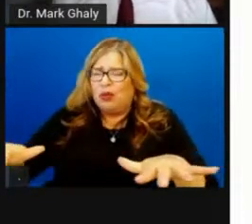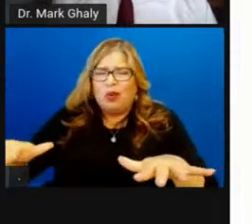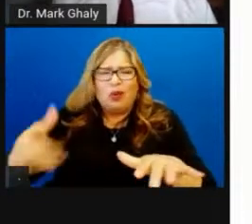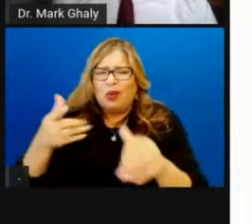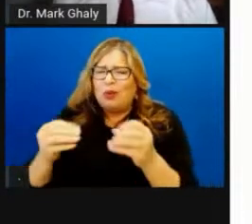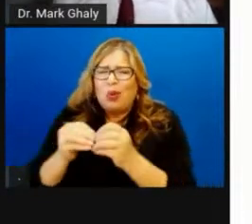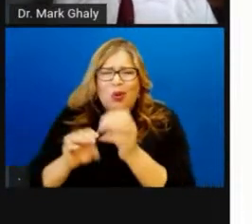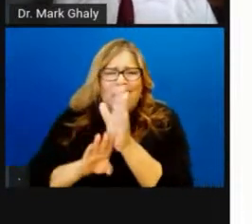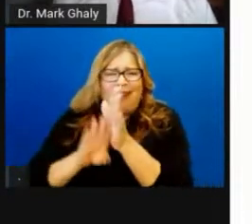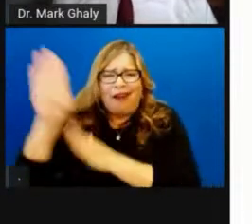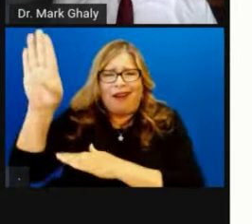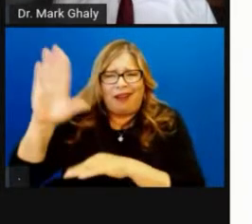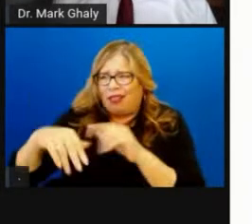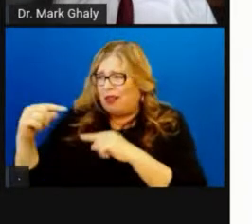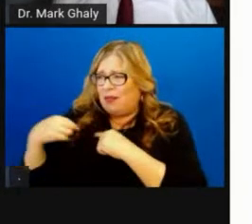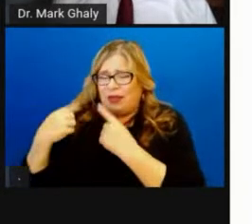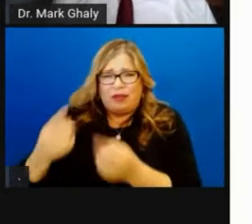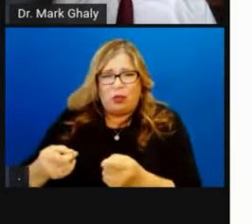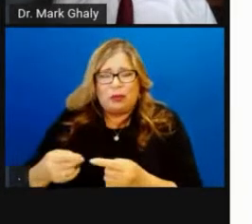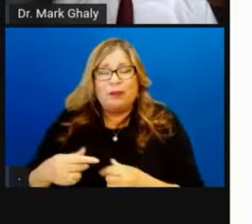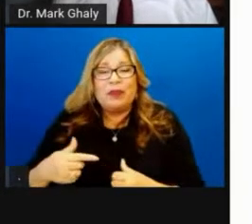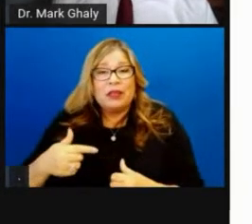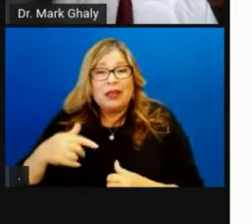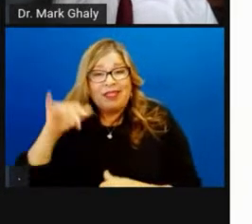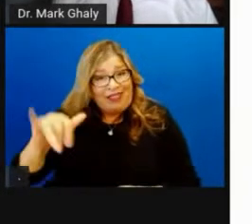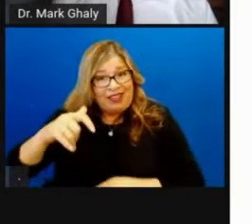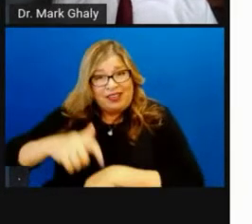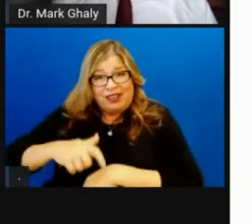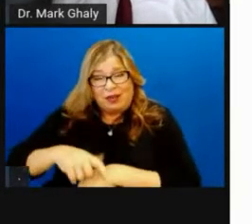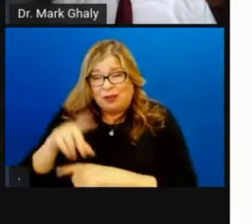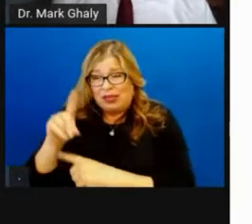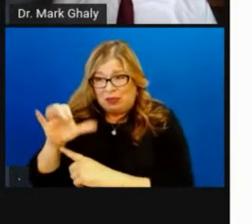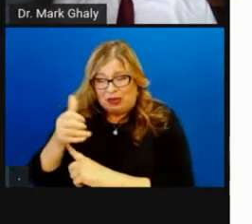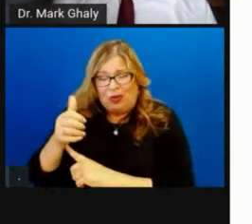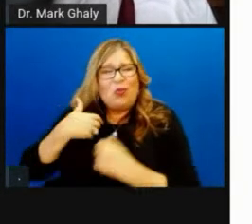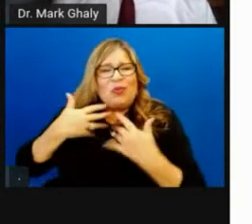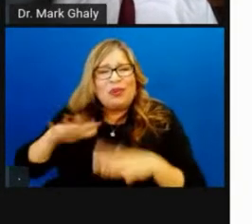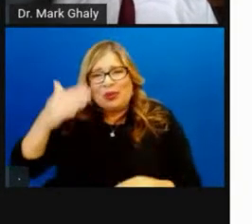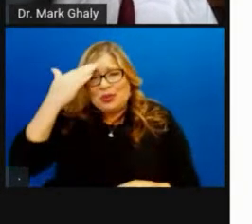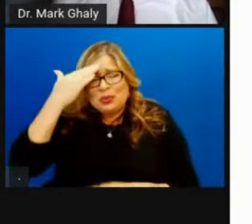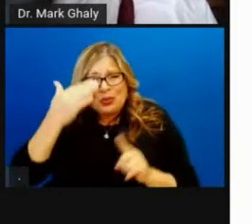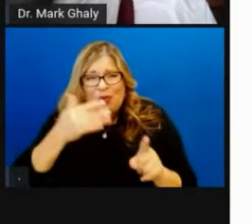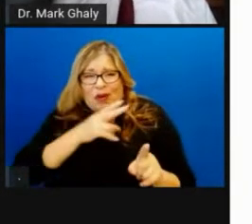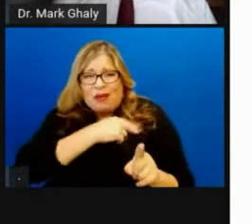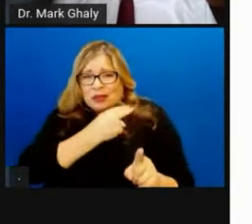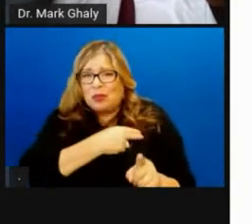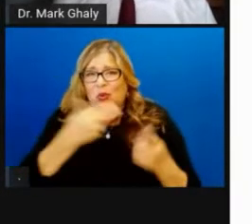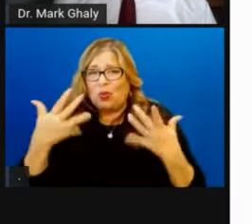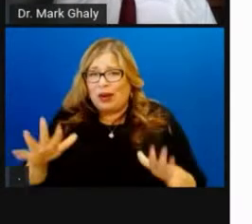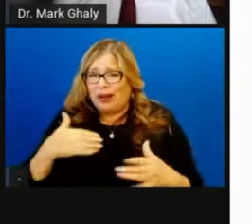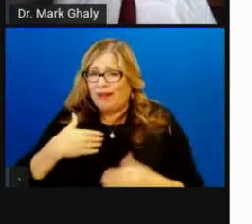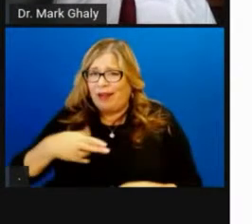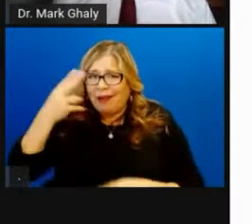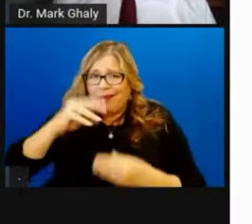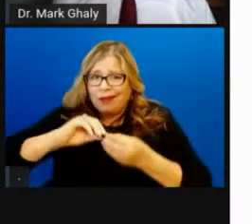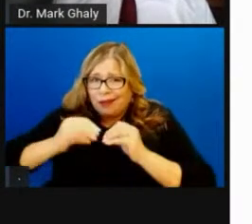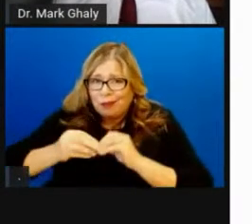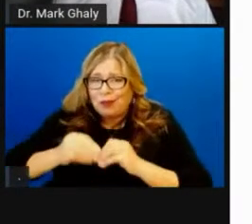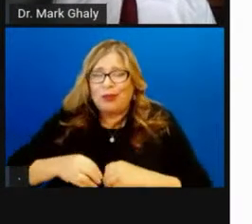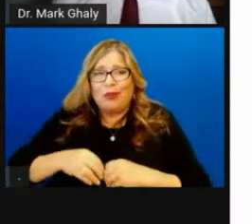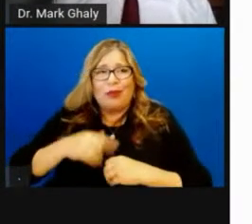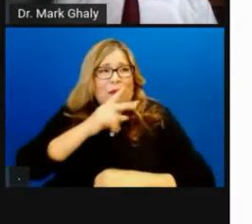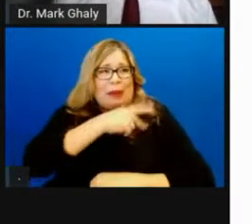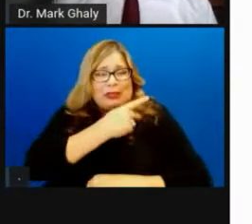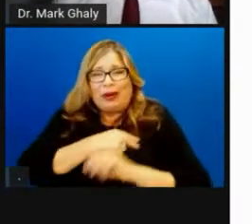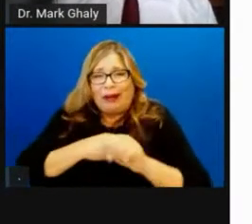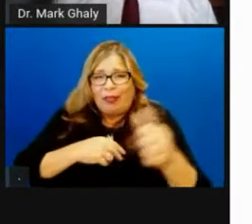been. And we already knew that hospitals were above average in their census. They were taking care of lots and lots of patients,